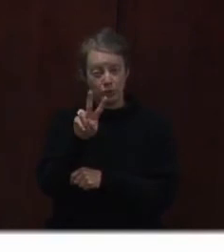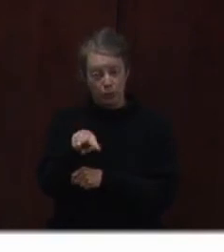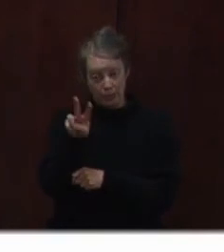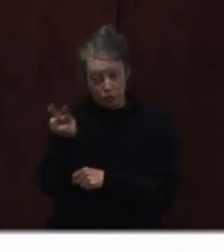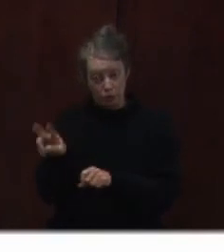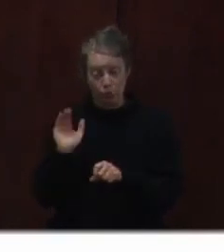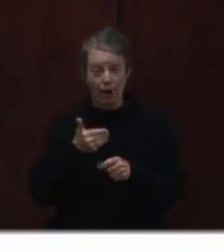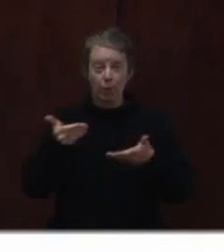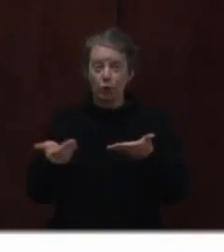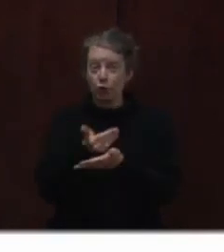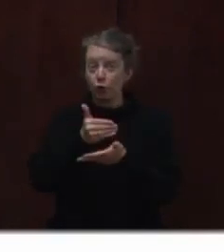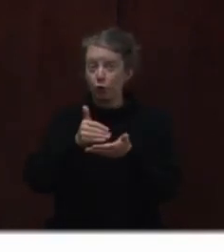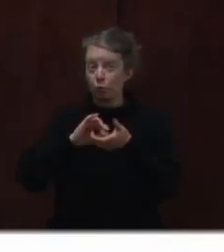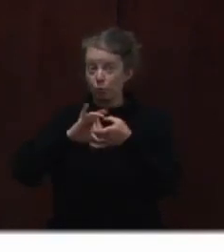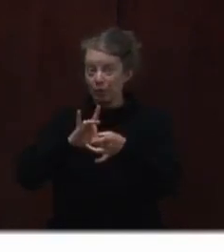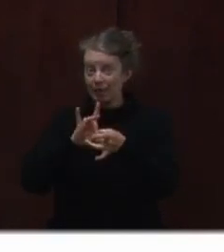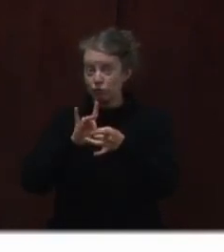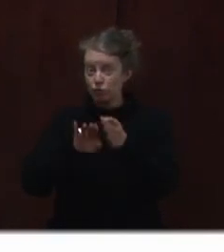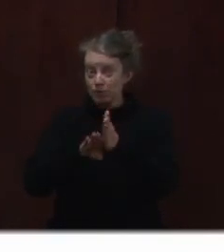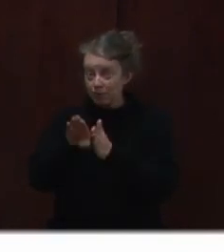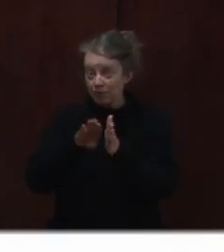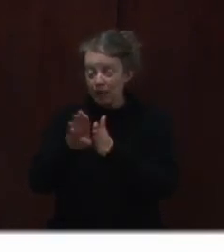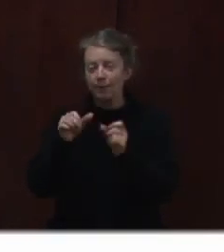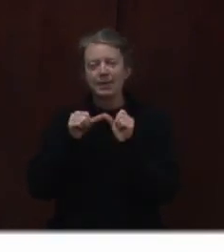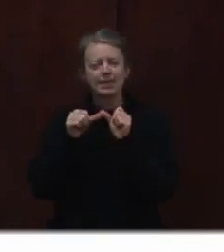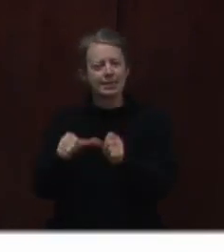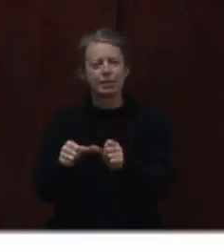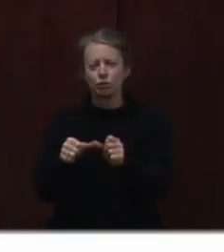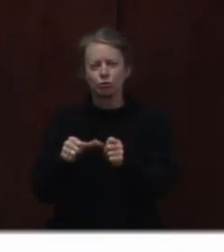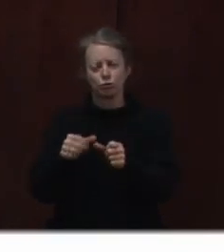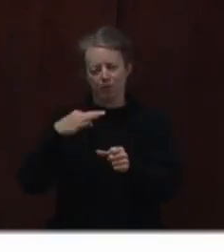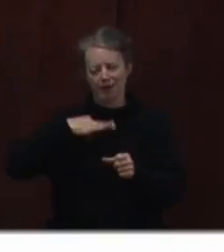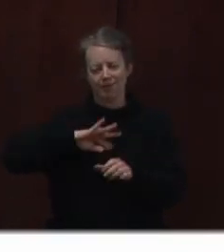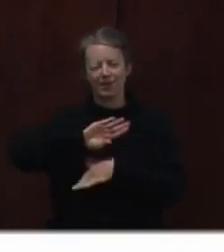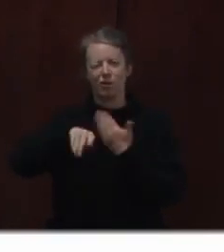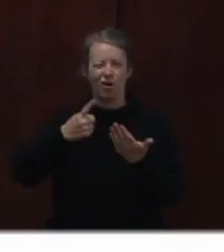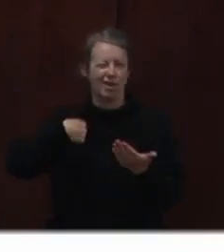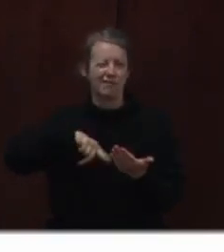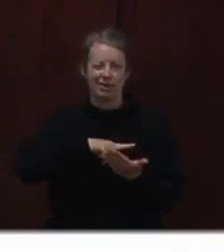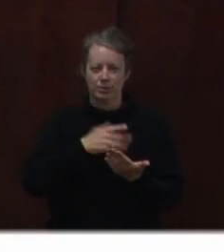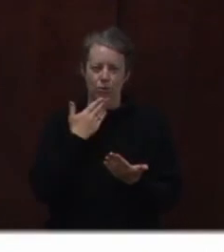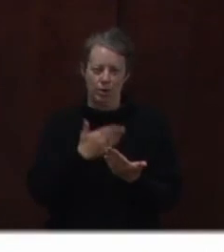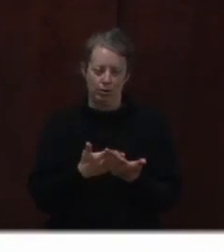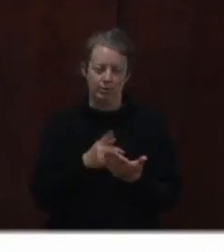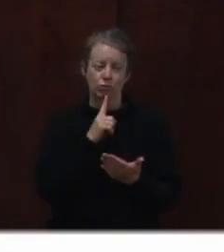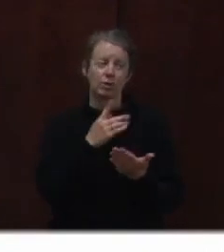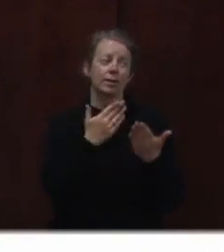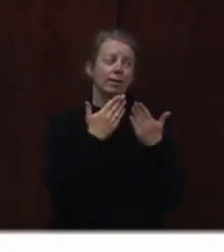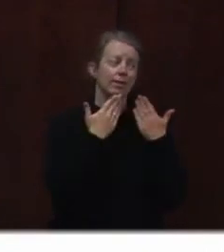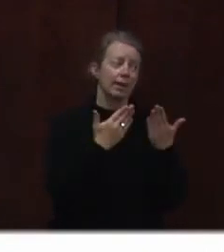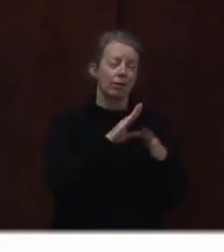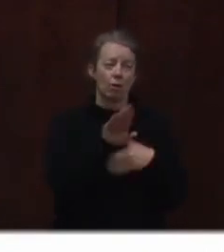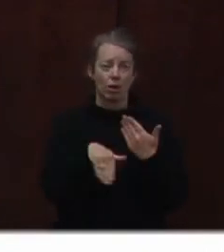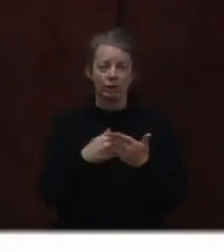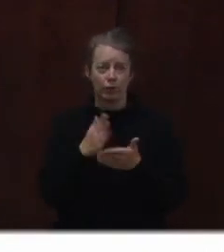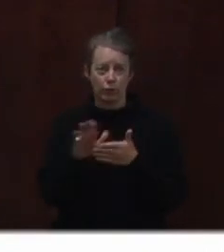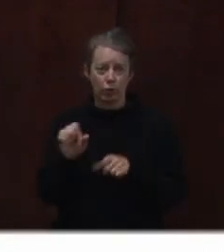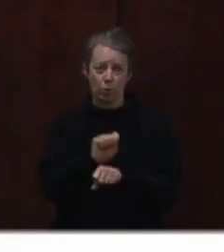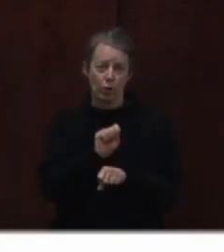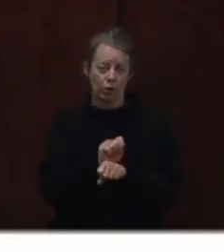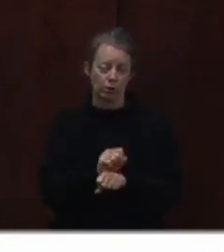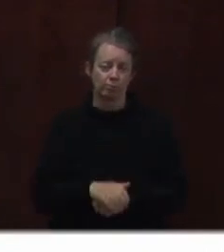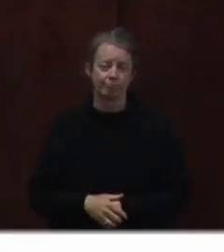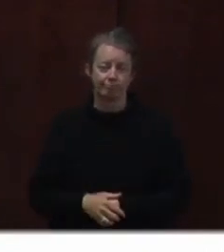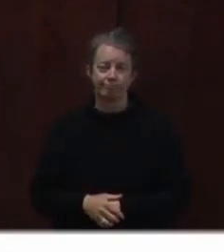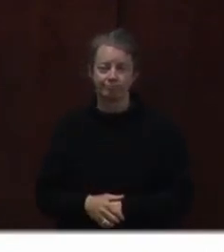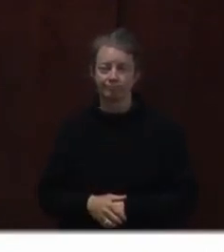of us in our community really quite well. So it's a really sincere thanks to you all for all you've done.